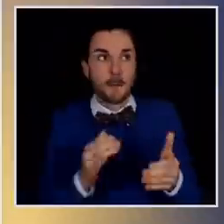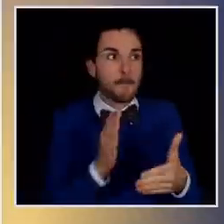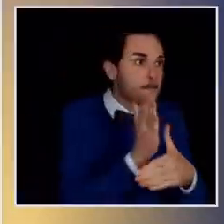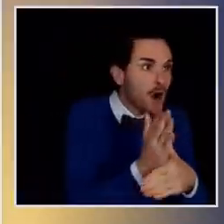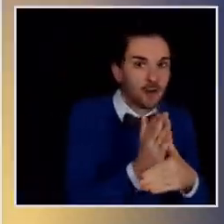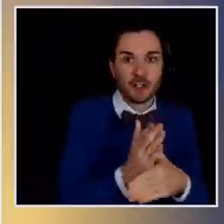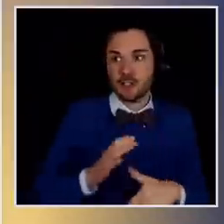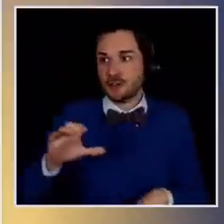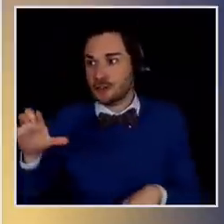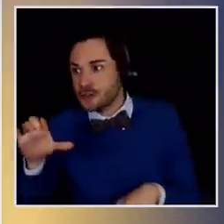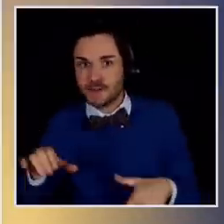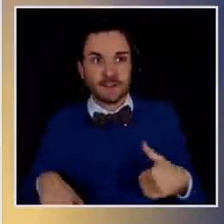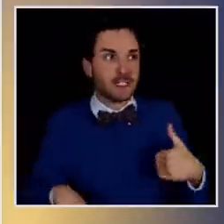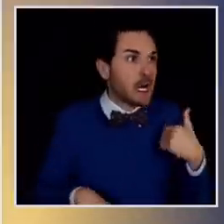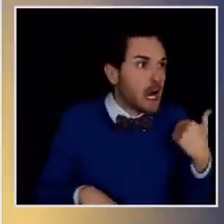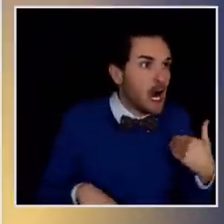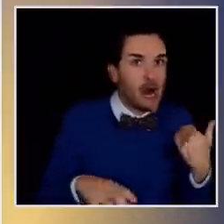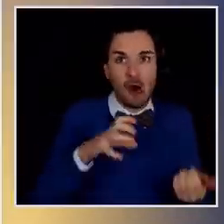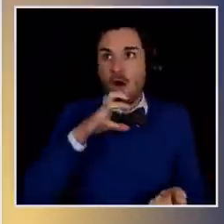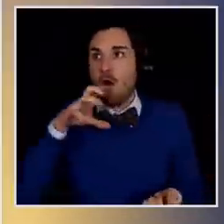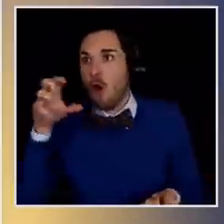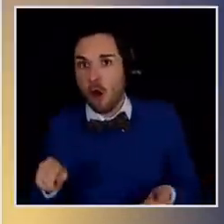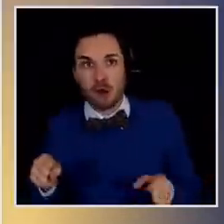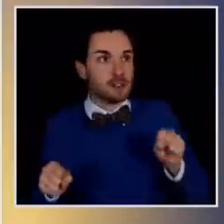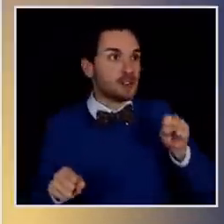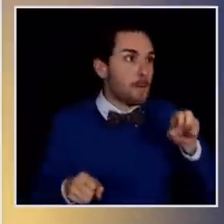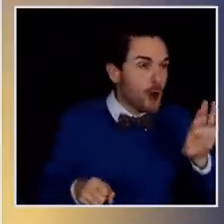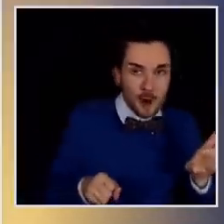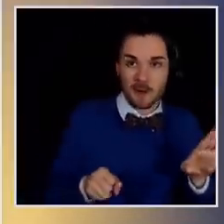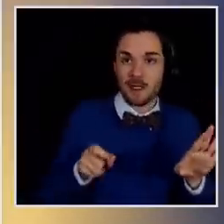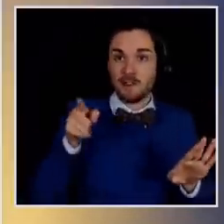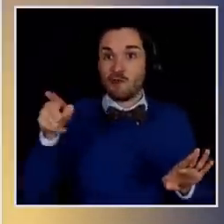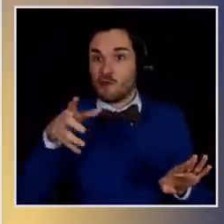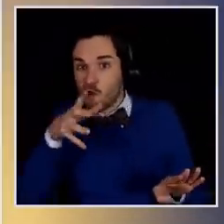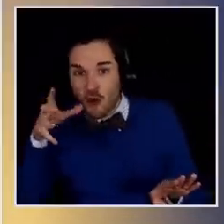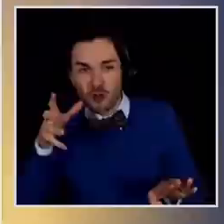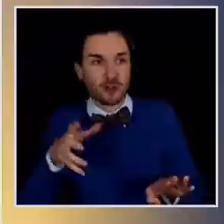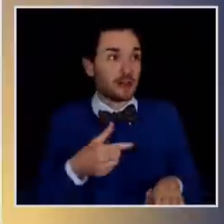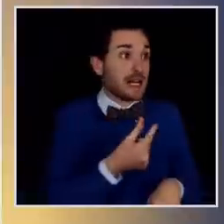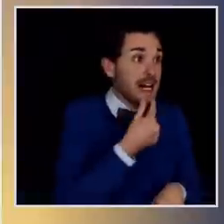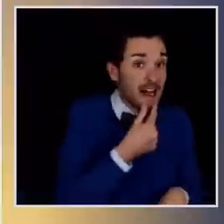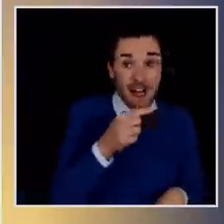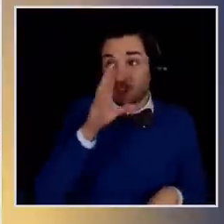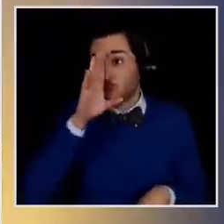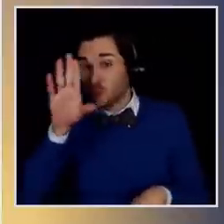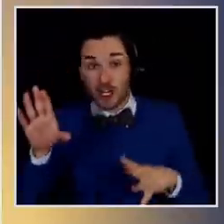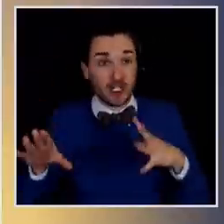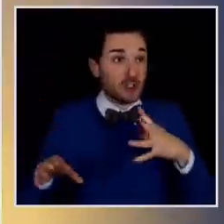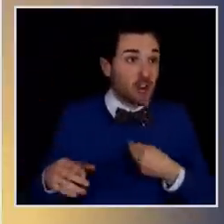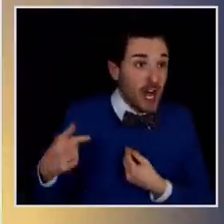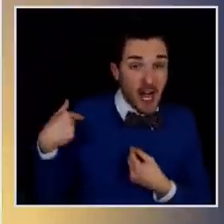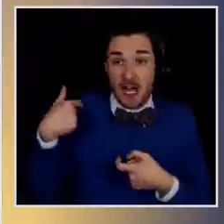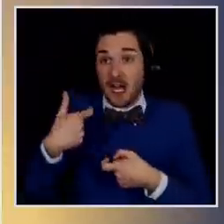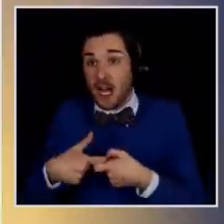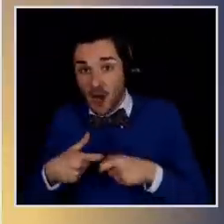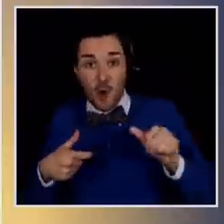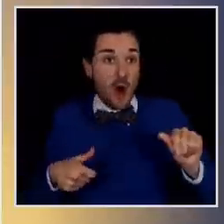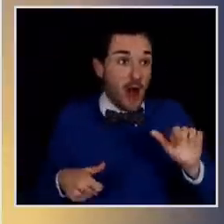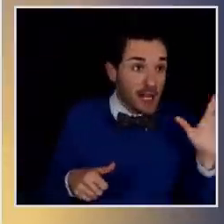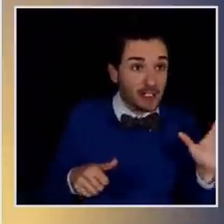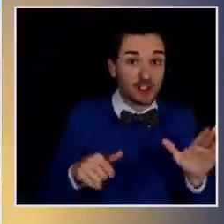old, urban, suburban, rural, gay, straight, transgender, white, Latino, Asian, Native American.